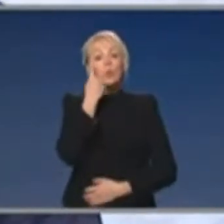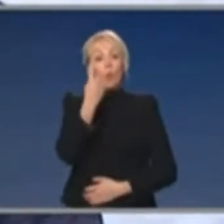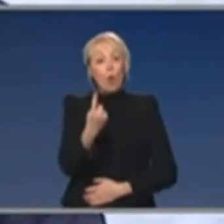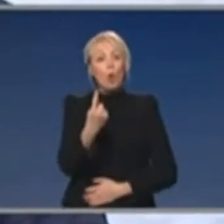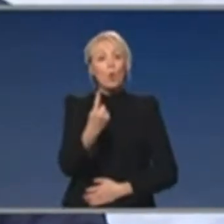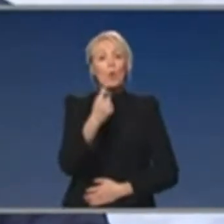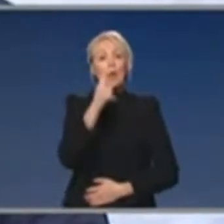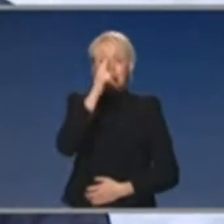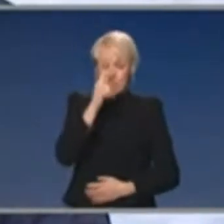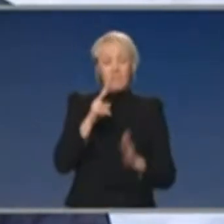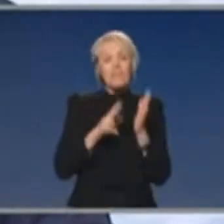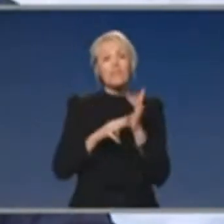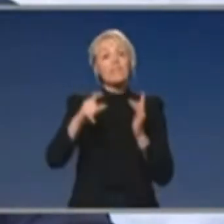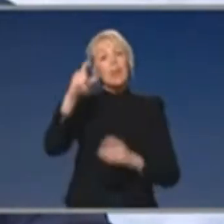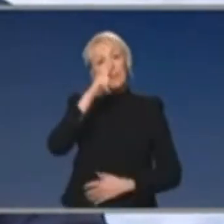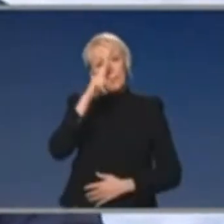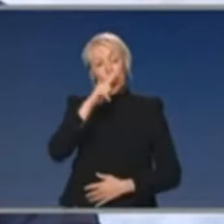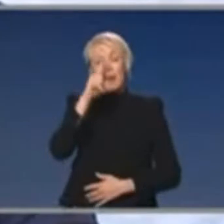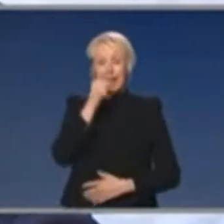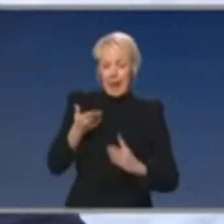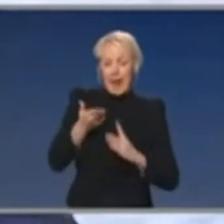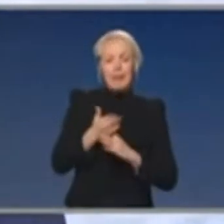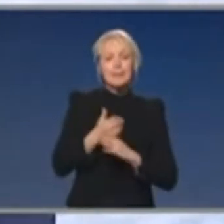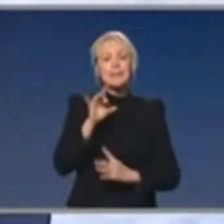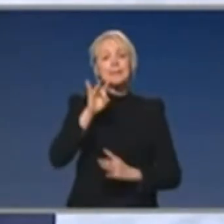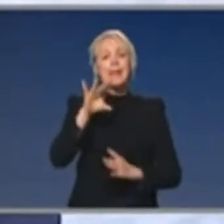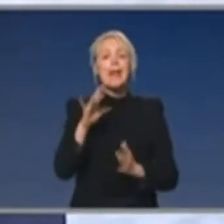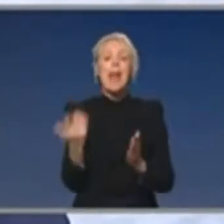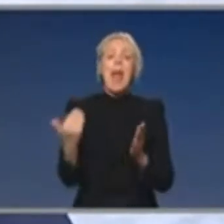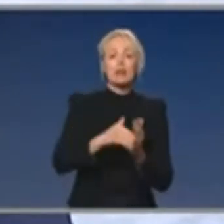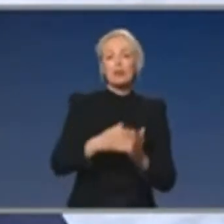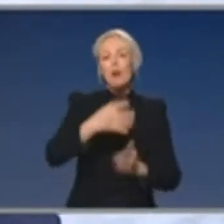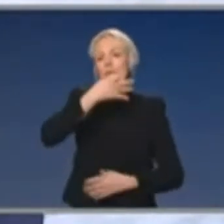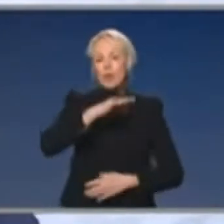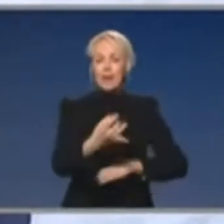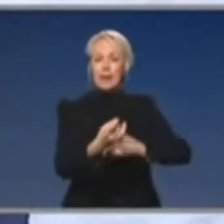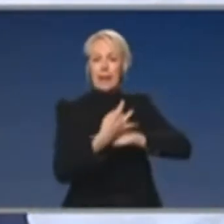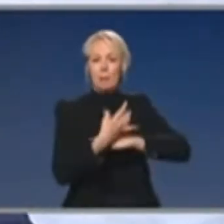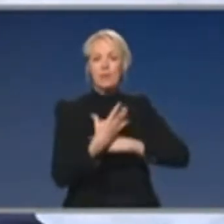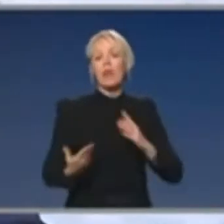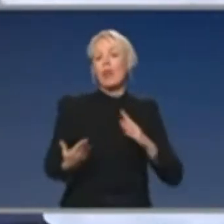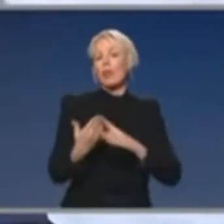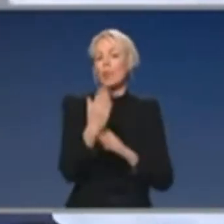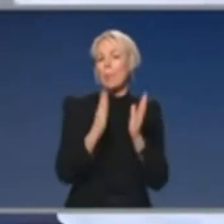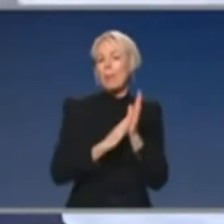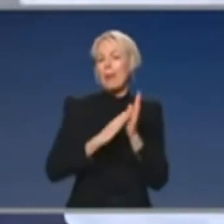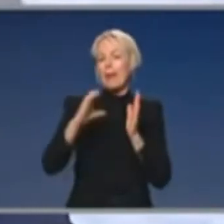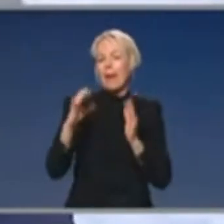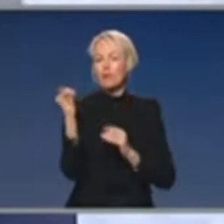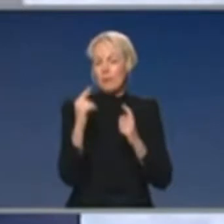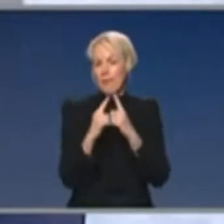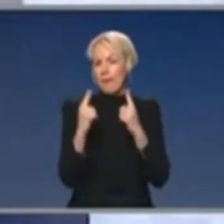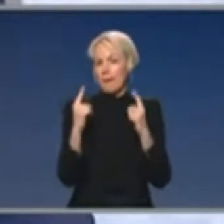Victorians, that will commence tomorrow. That's under Medicare for people in areas impacted by the second wave of the COVID-19